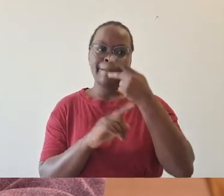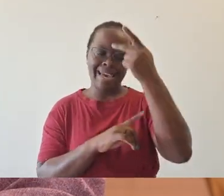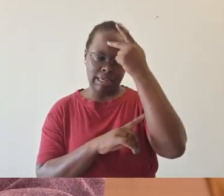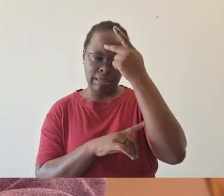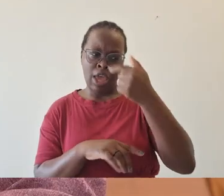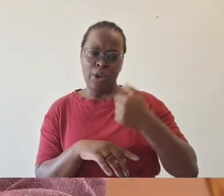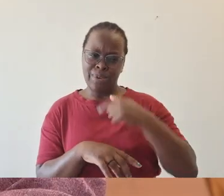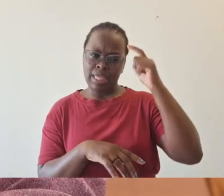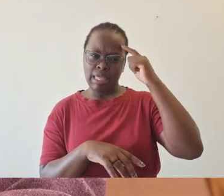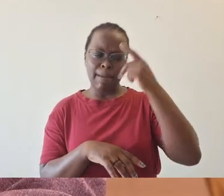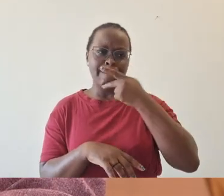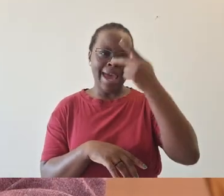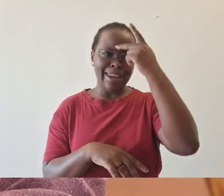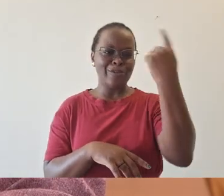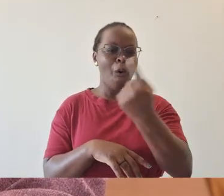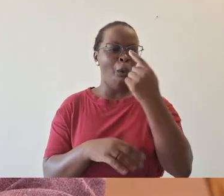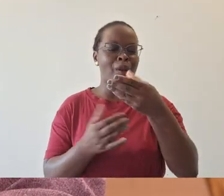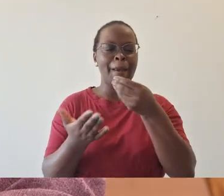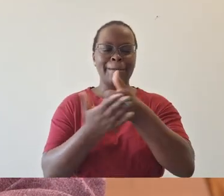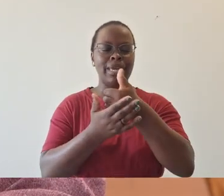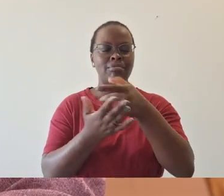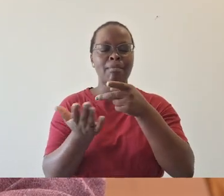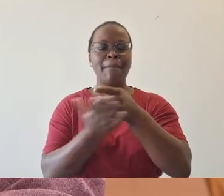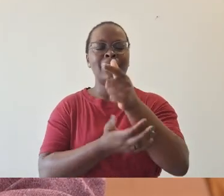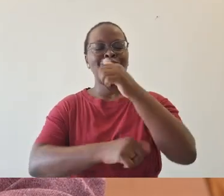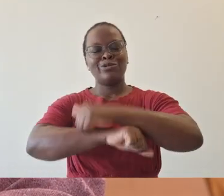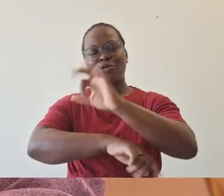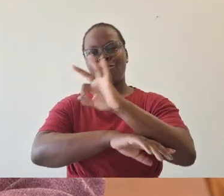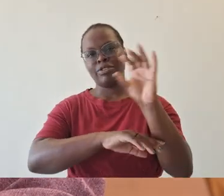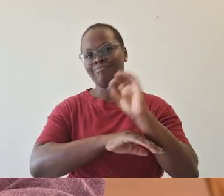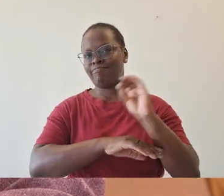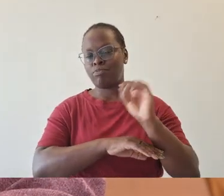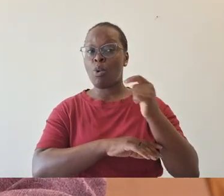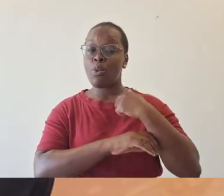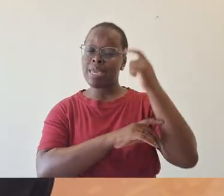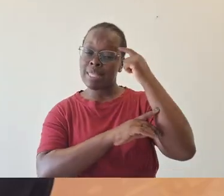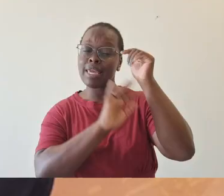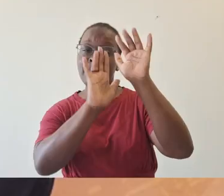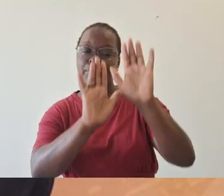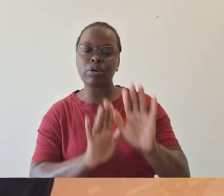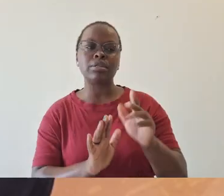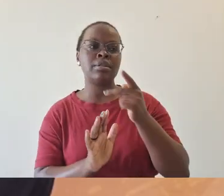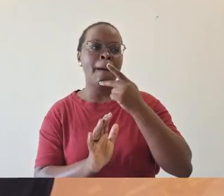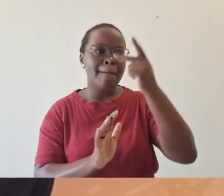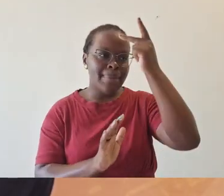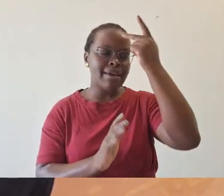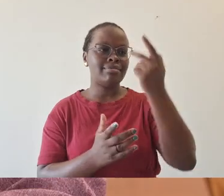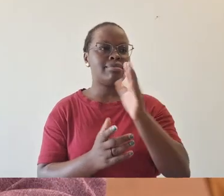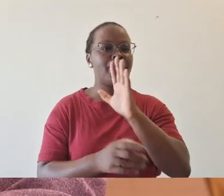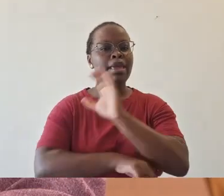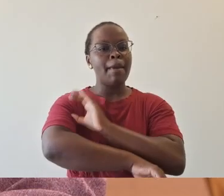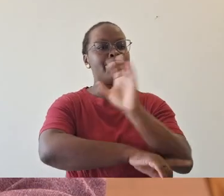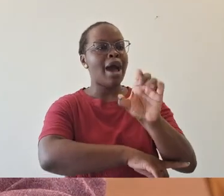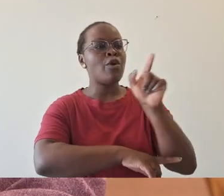to provide, it's also the duty to follow up and monitor progress, especially with your children. And KKL as an initiative,